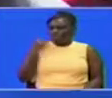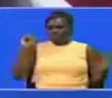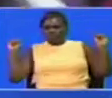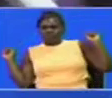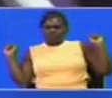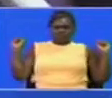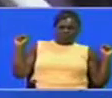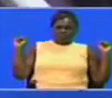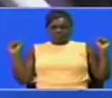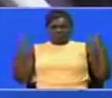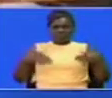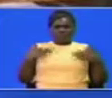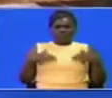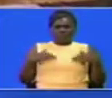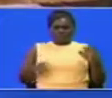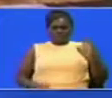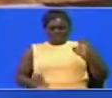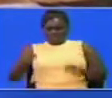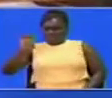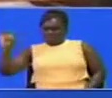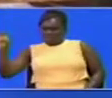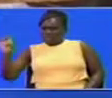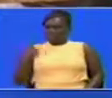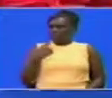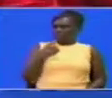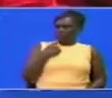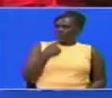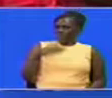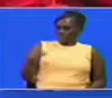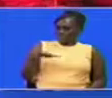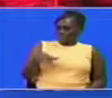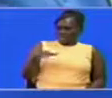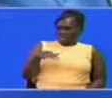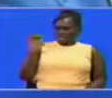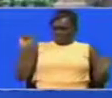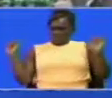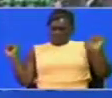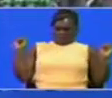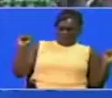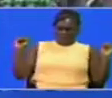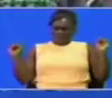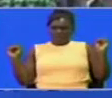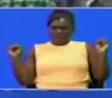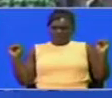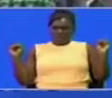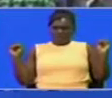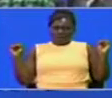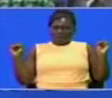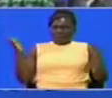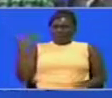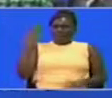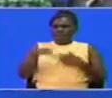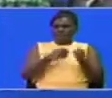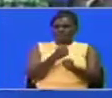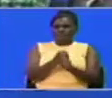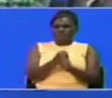pastoralists. And in East Pokot, the area where these pastoralists stay, for the whole of last year, there